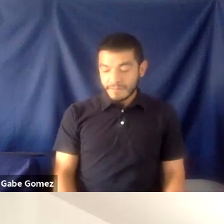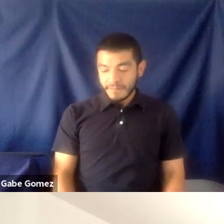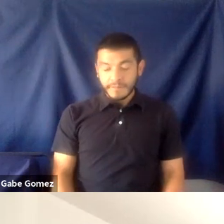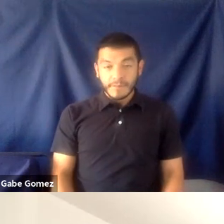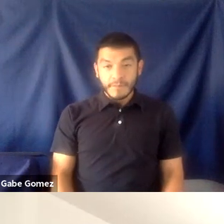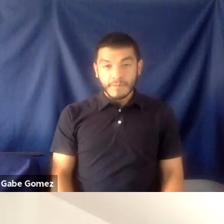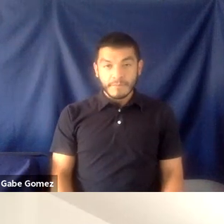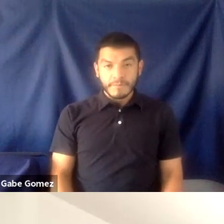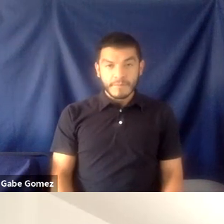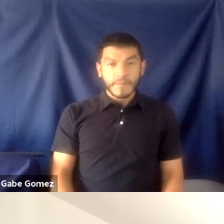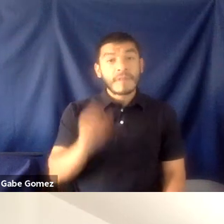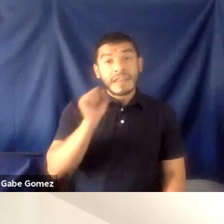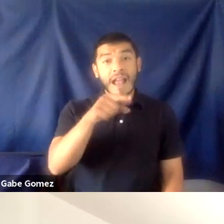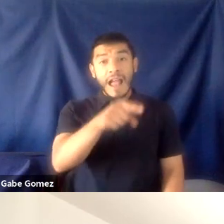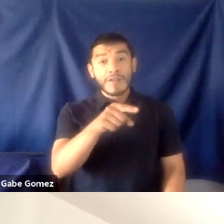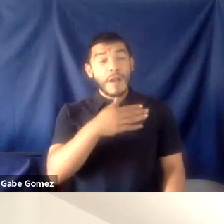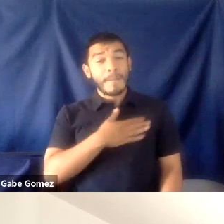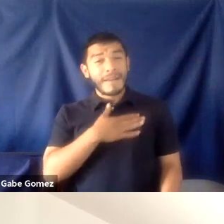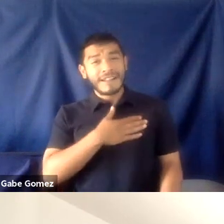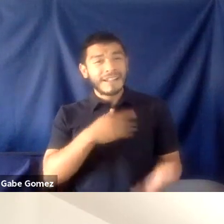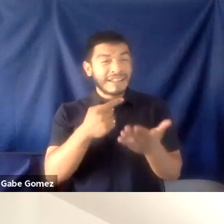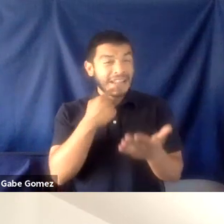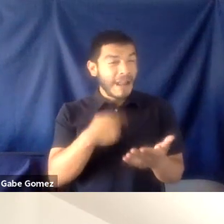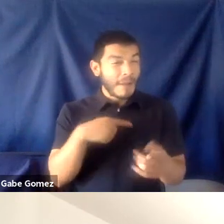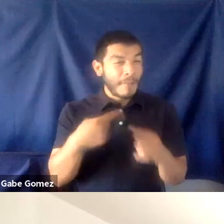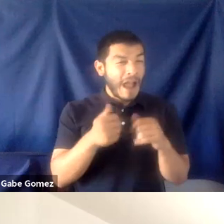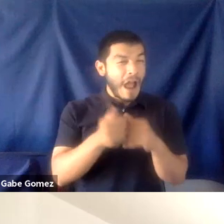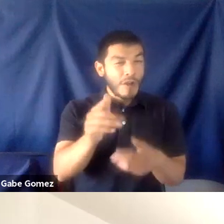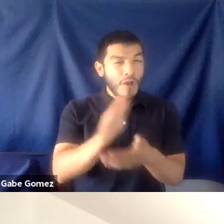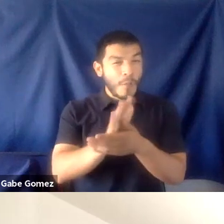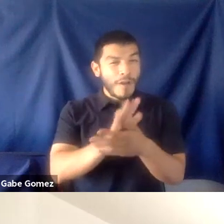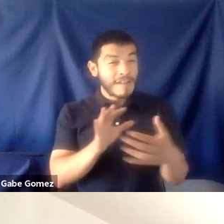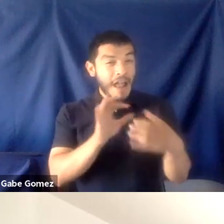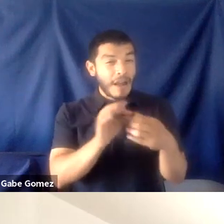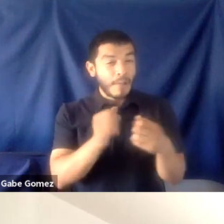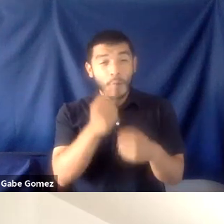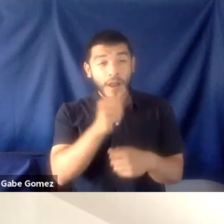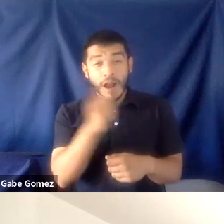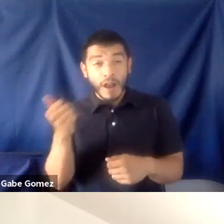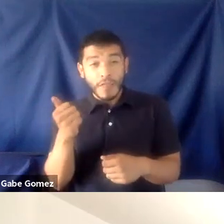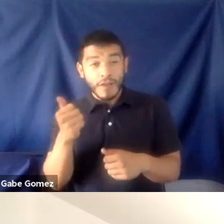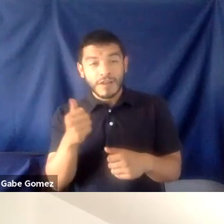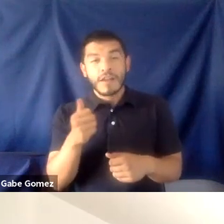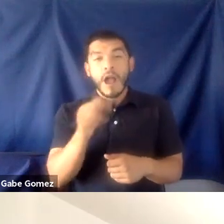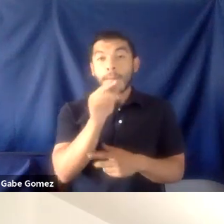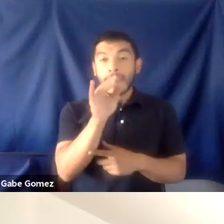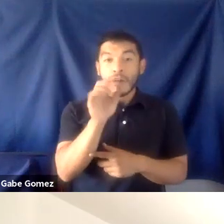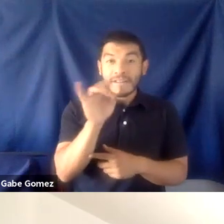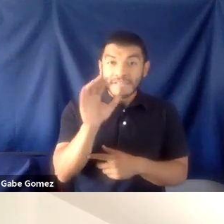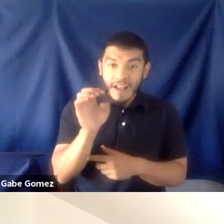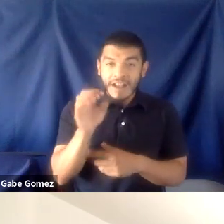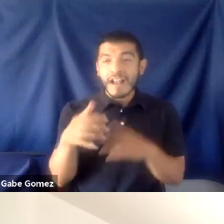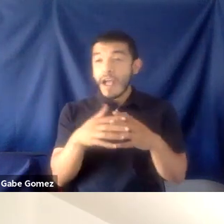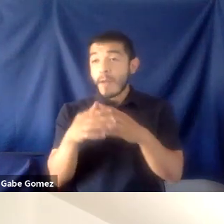Um, can you please speak about how your films connect with one another? Barrier Device, The Grace Lee Project, American Revolutionary, She